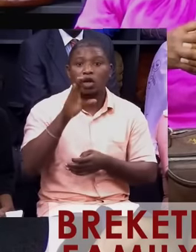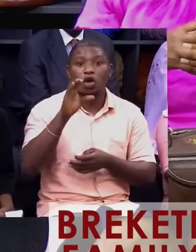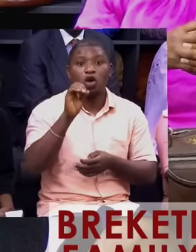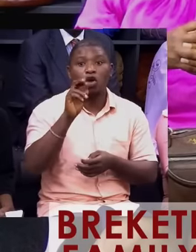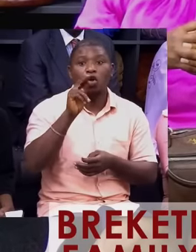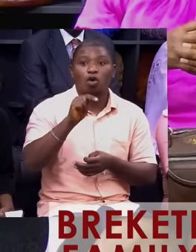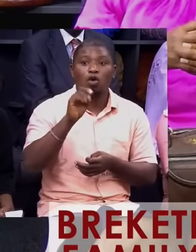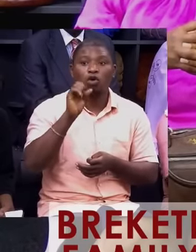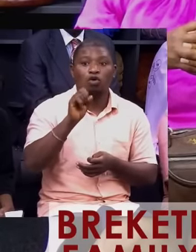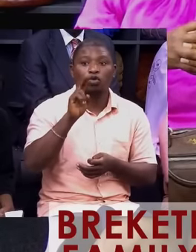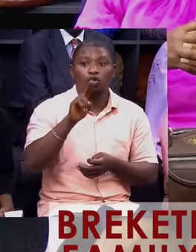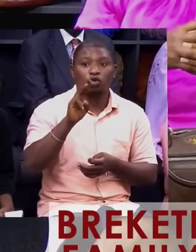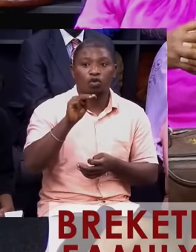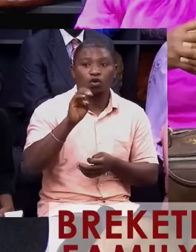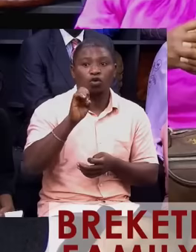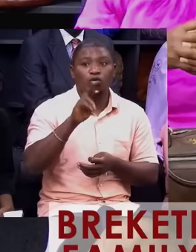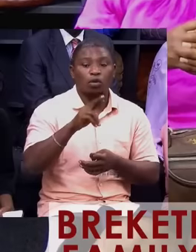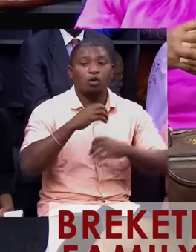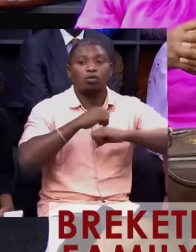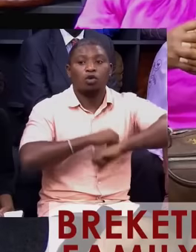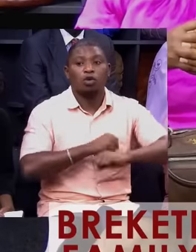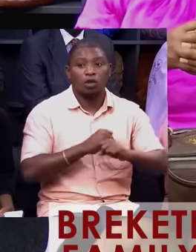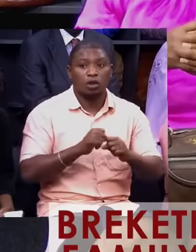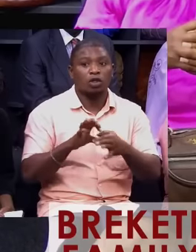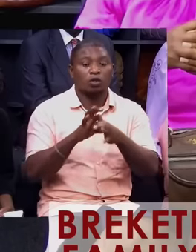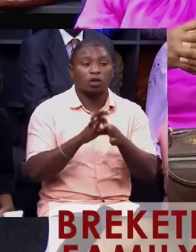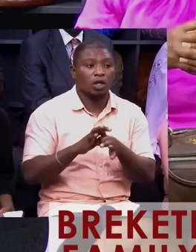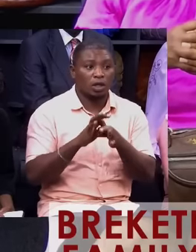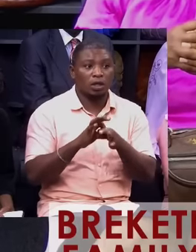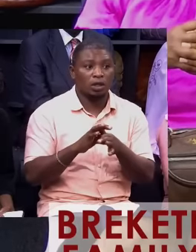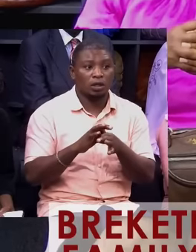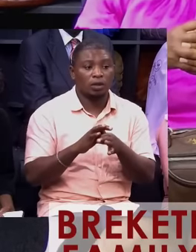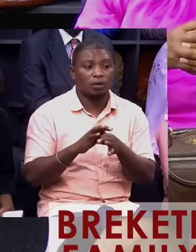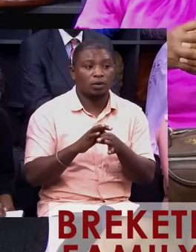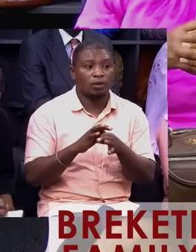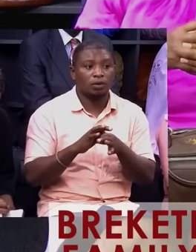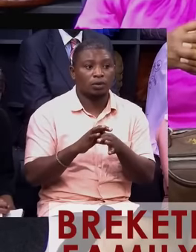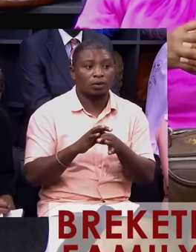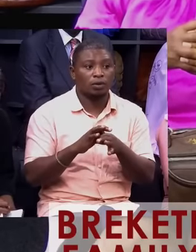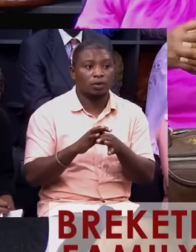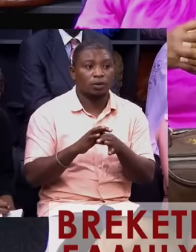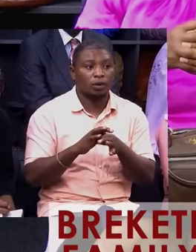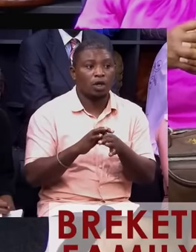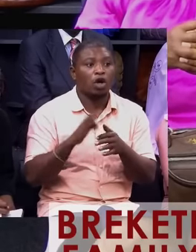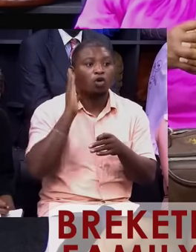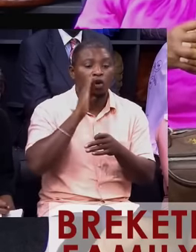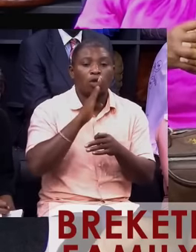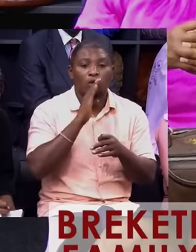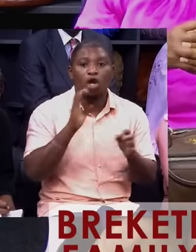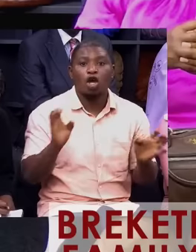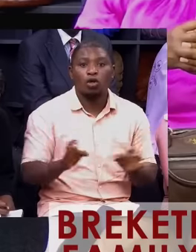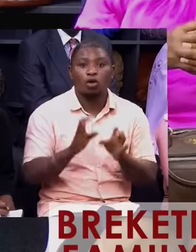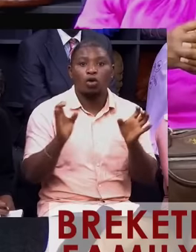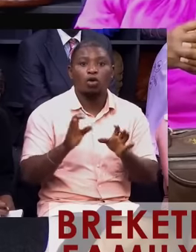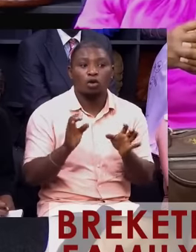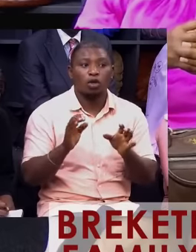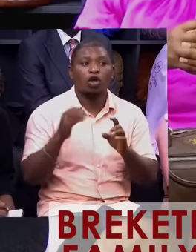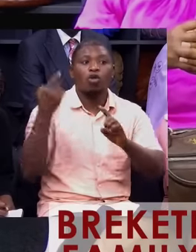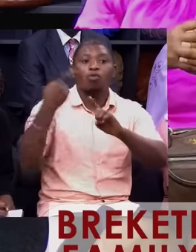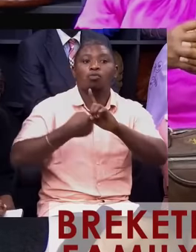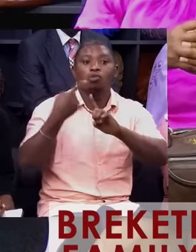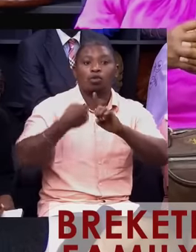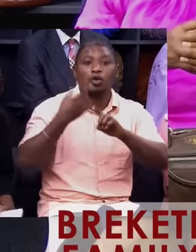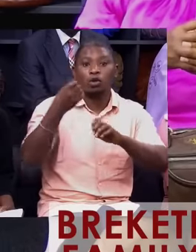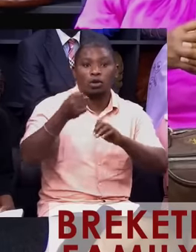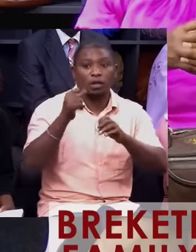protection along and carrying own media houses along would be done months